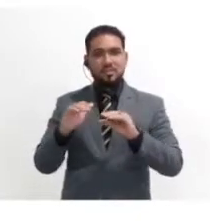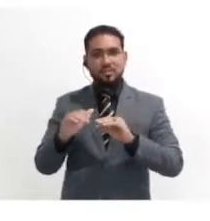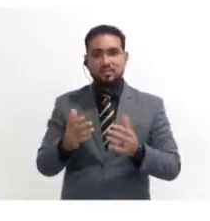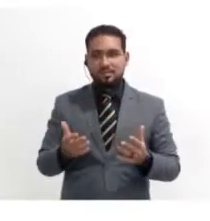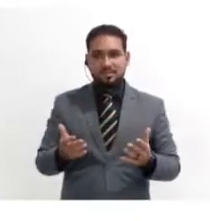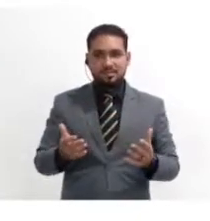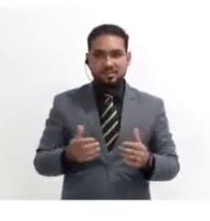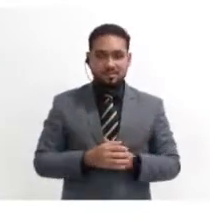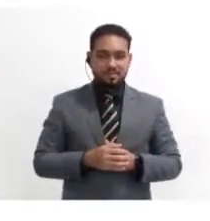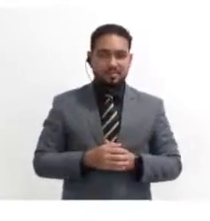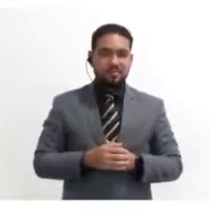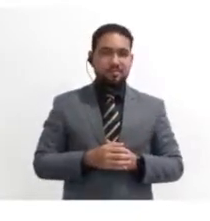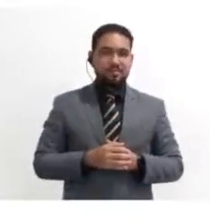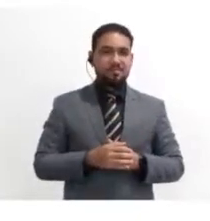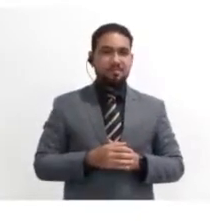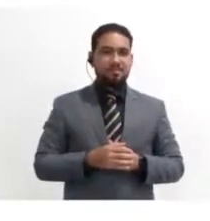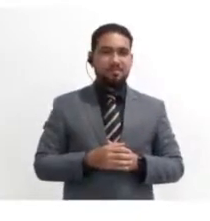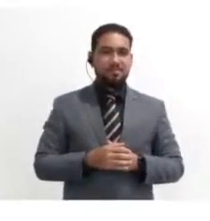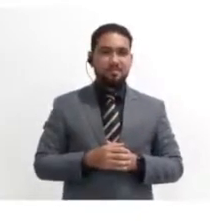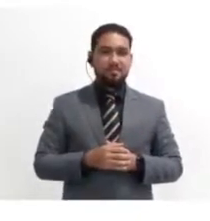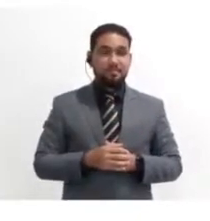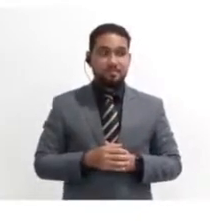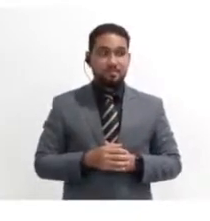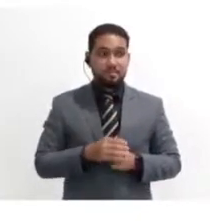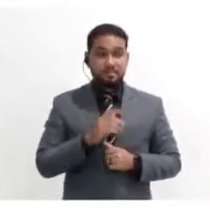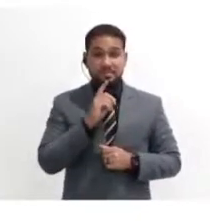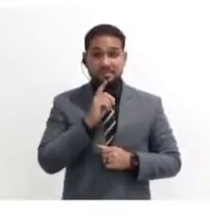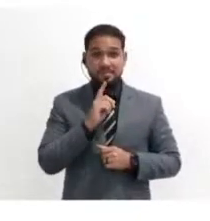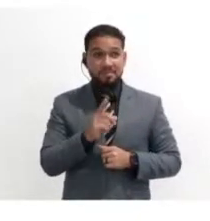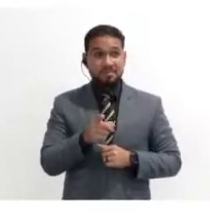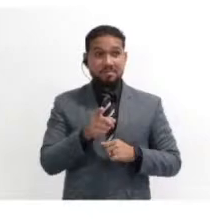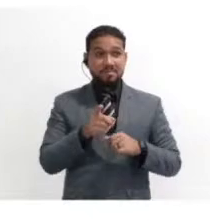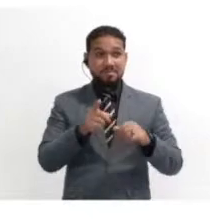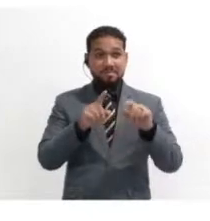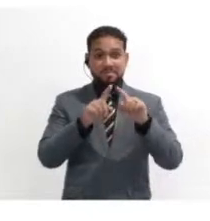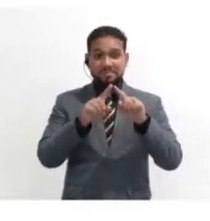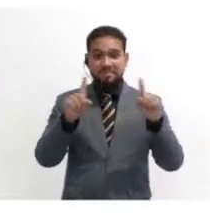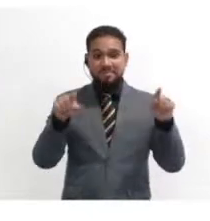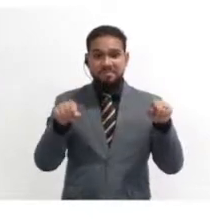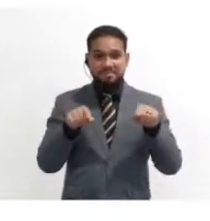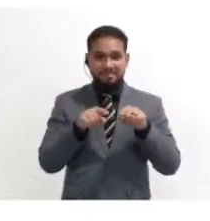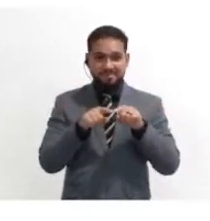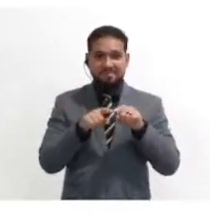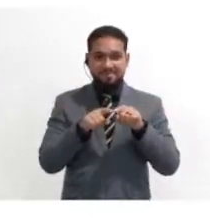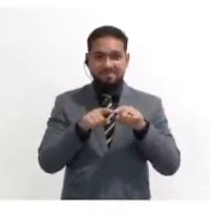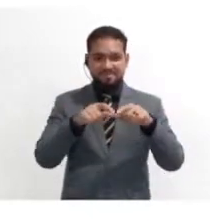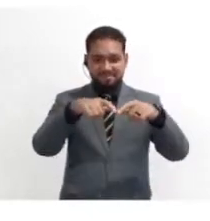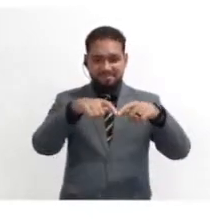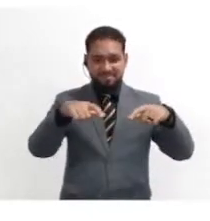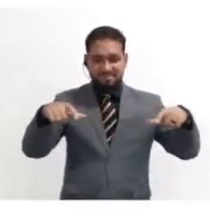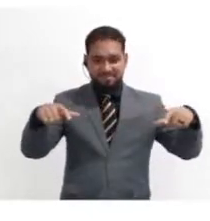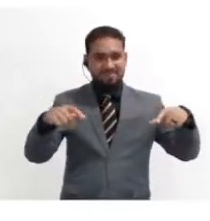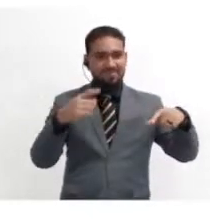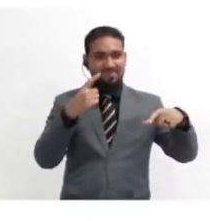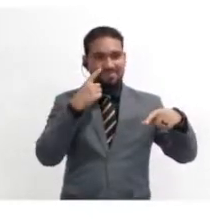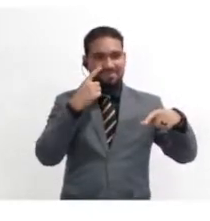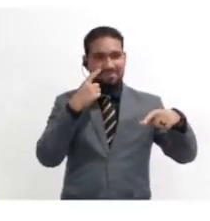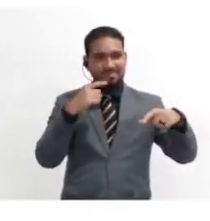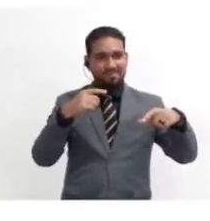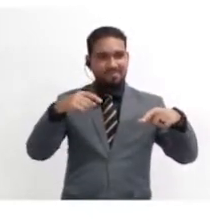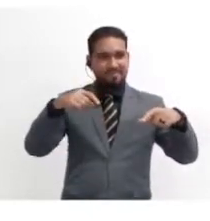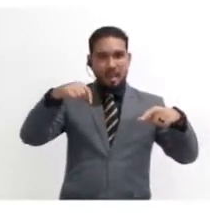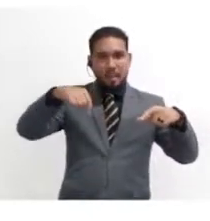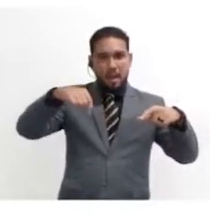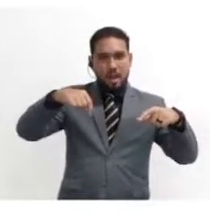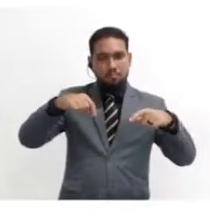And this is the same, just a cross section of the same part. So the antennas would be on the bottom side of the substrate, on the opposite side of